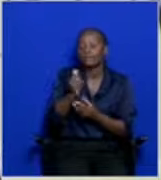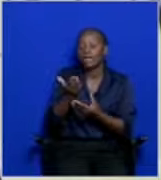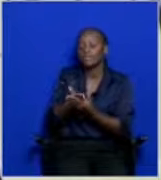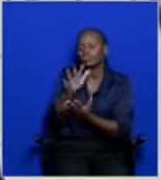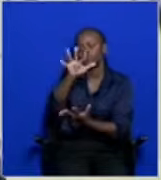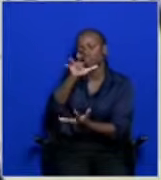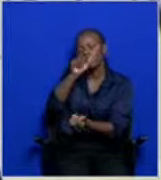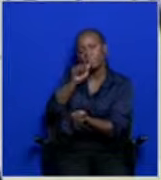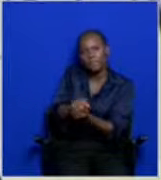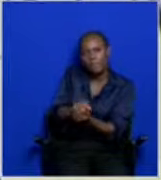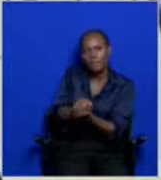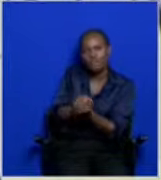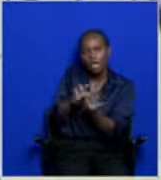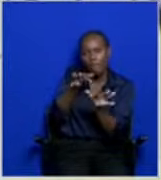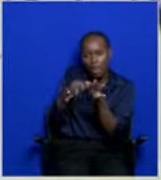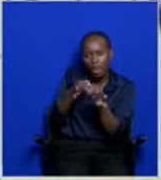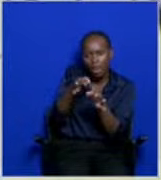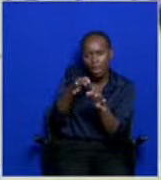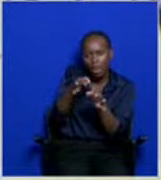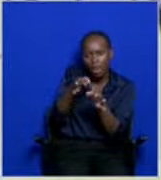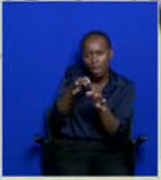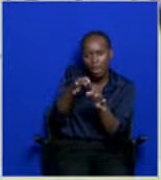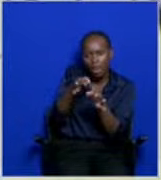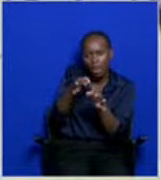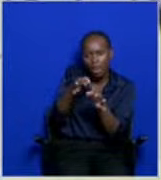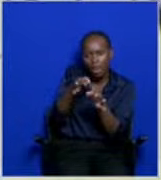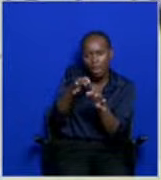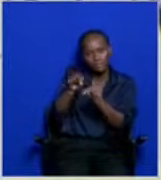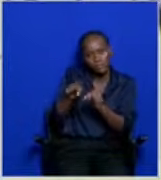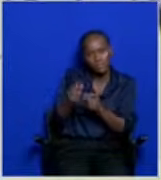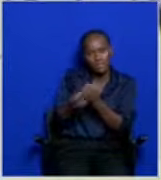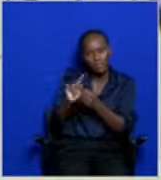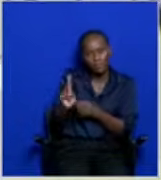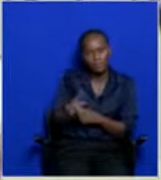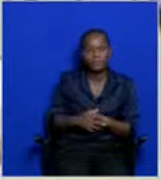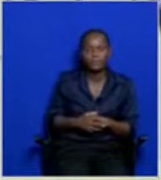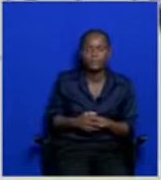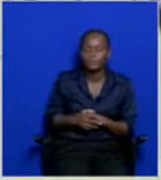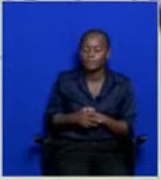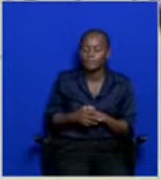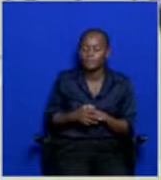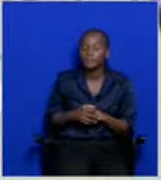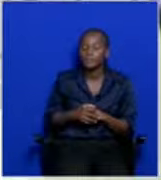and you conclude by requesting